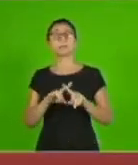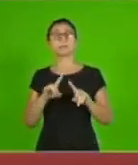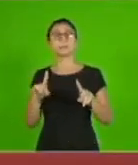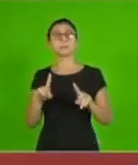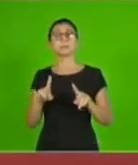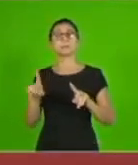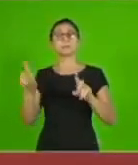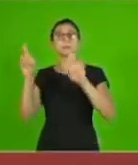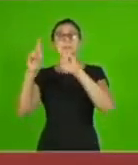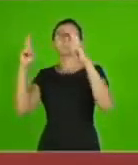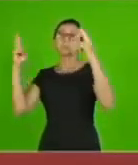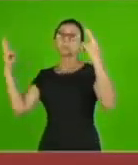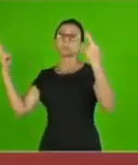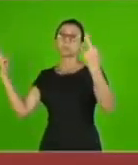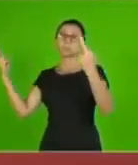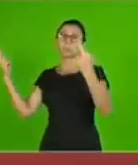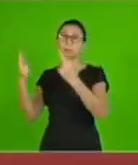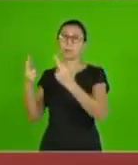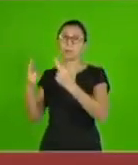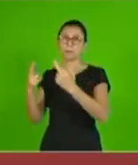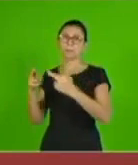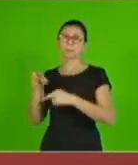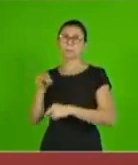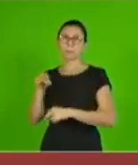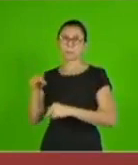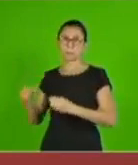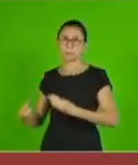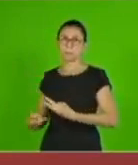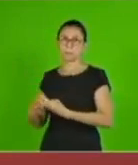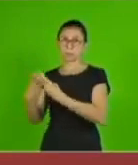The kingdom is going to be in heaven.